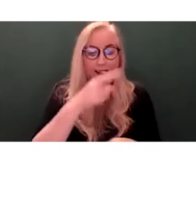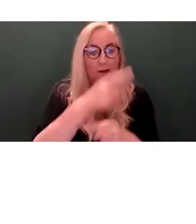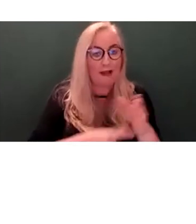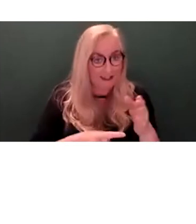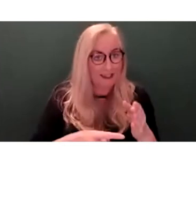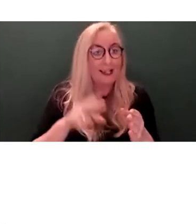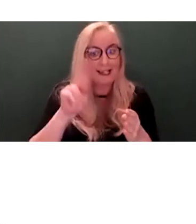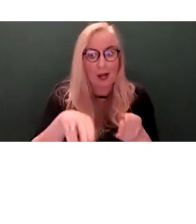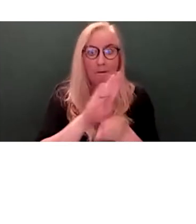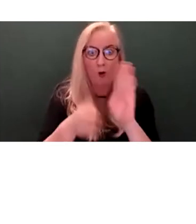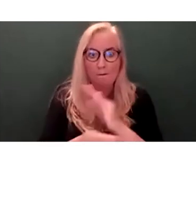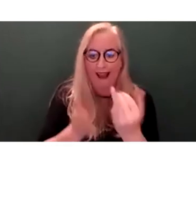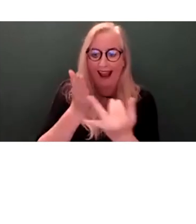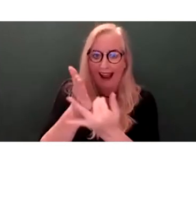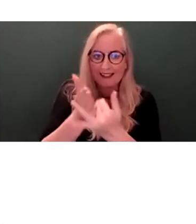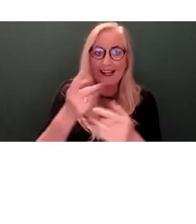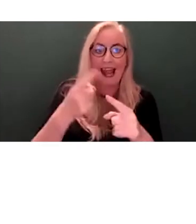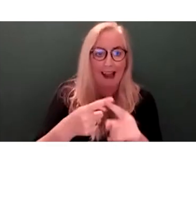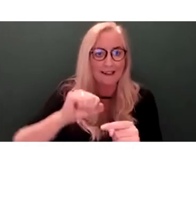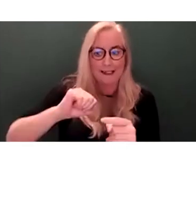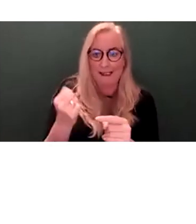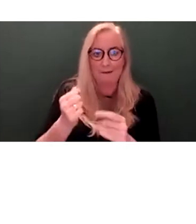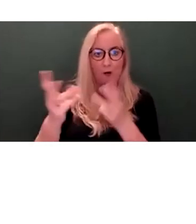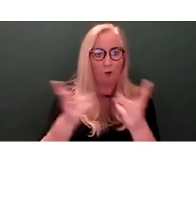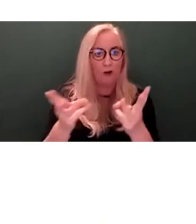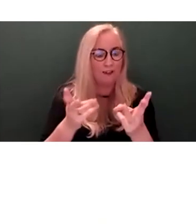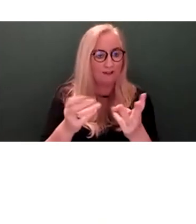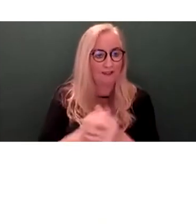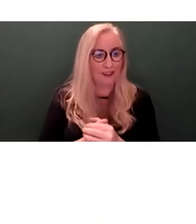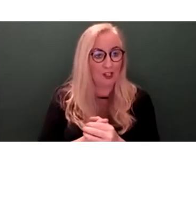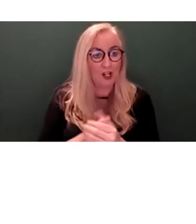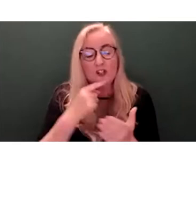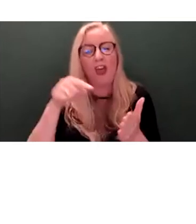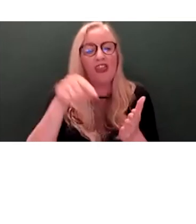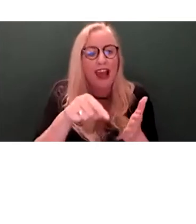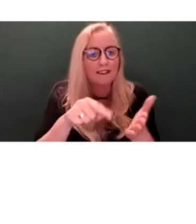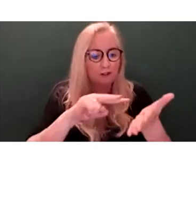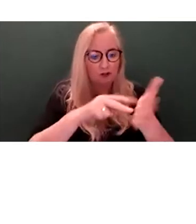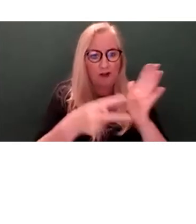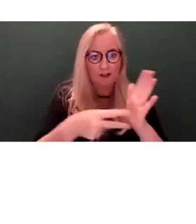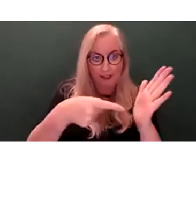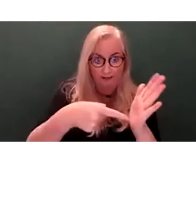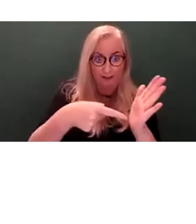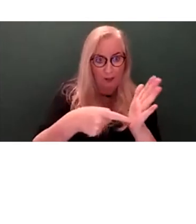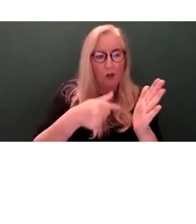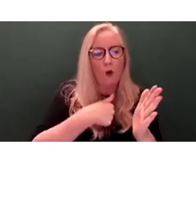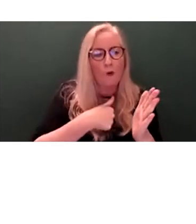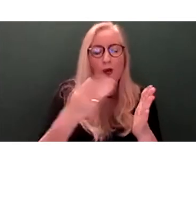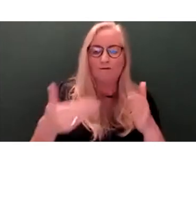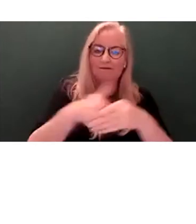disabilities accessing and retaining employment. Under this strategy, we are working to build